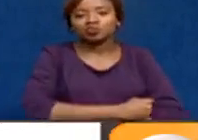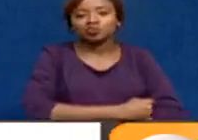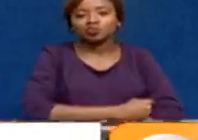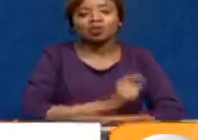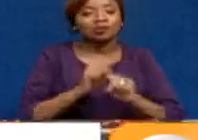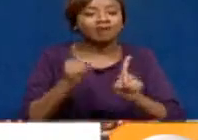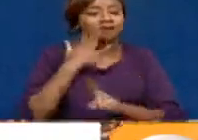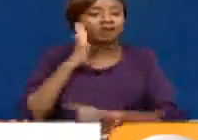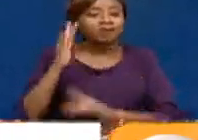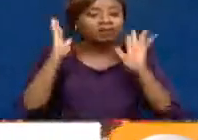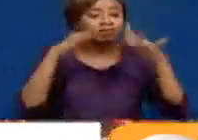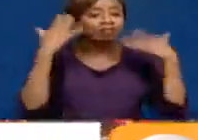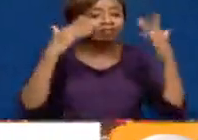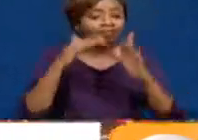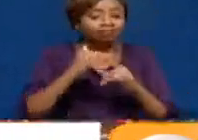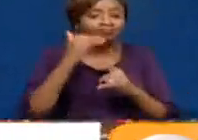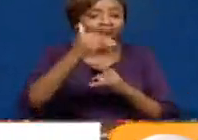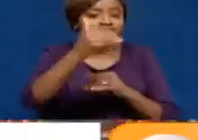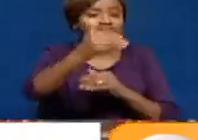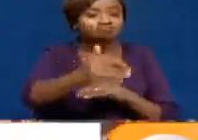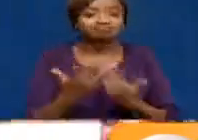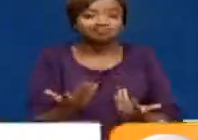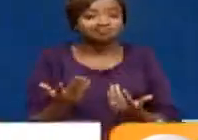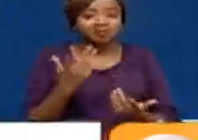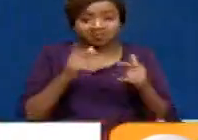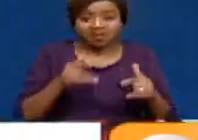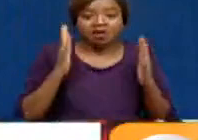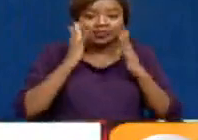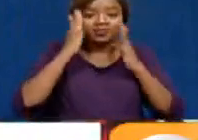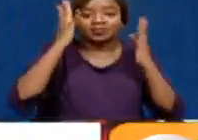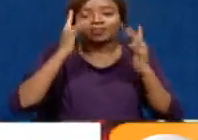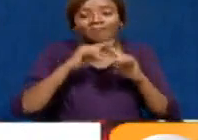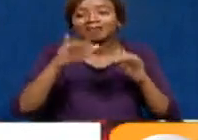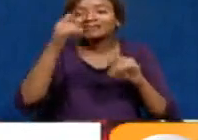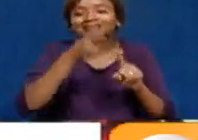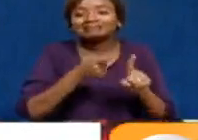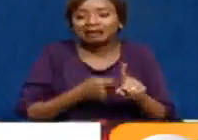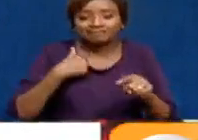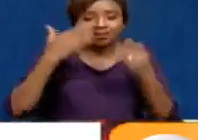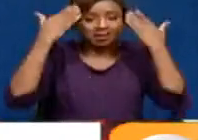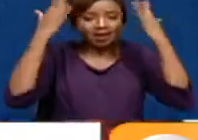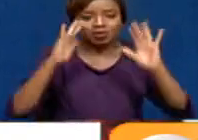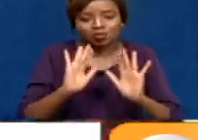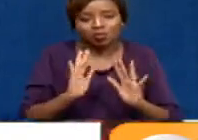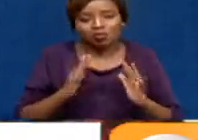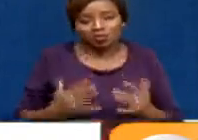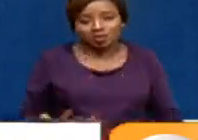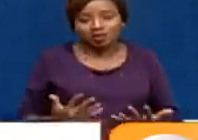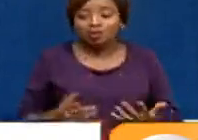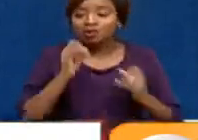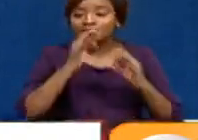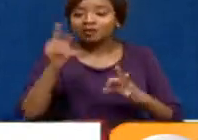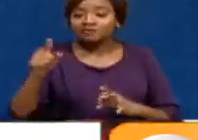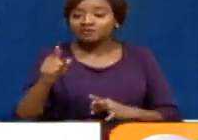his single mother is worried that her son's joy might just be short-lived. Na sijui next time itakuwa aje. Kama